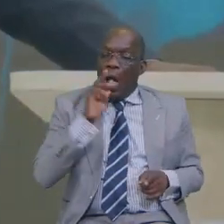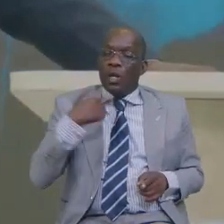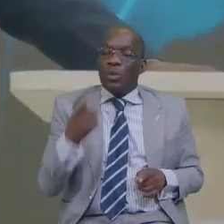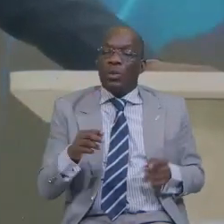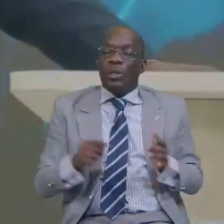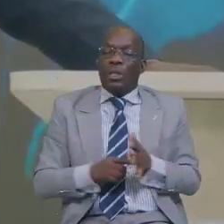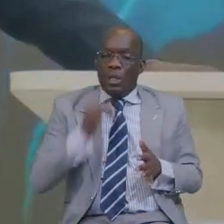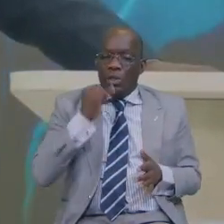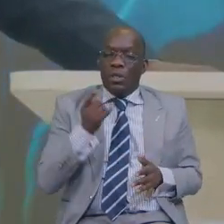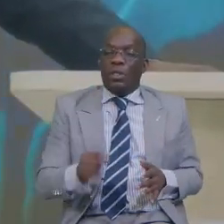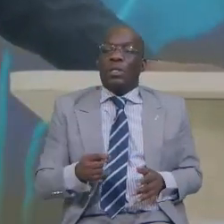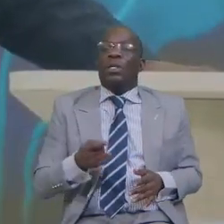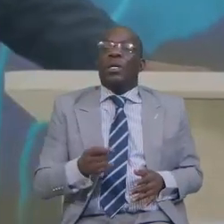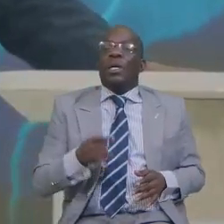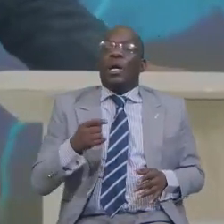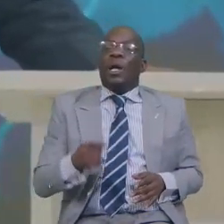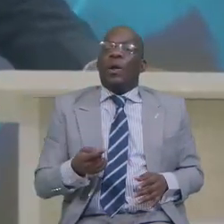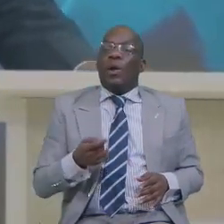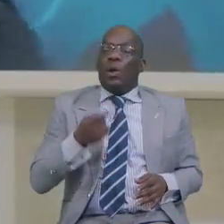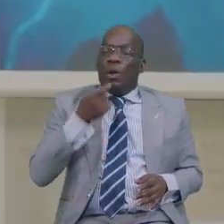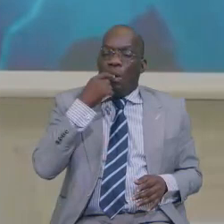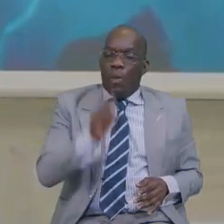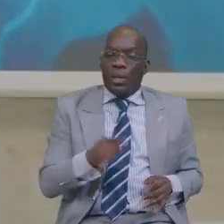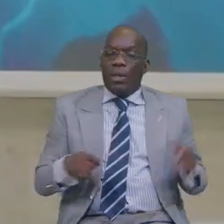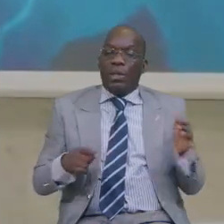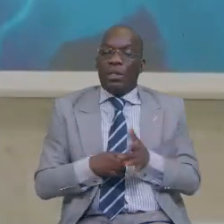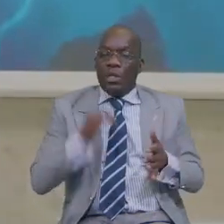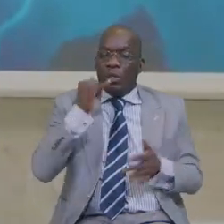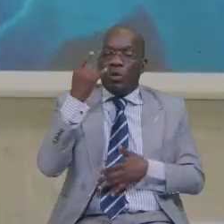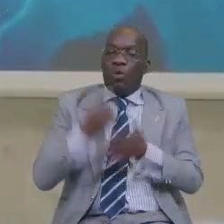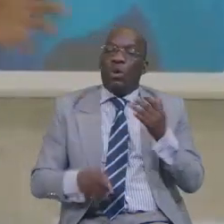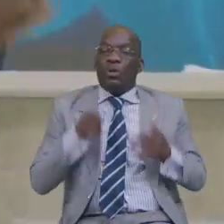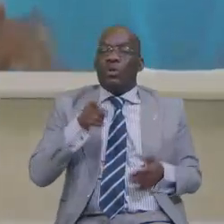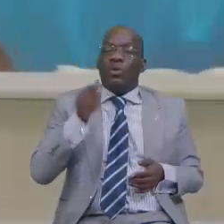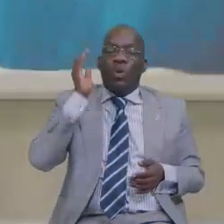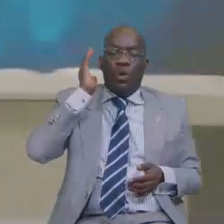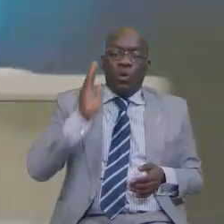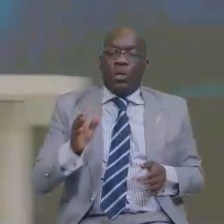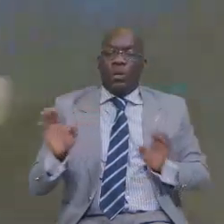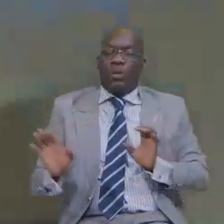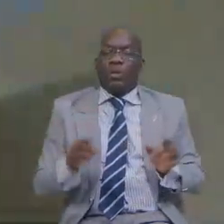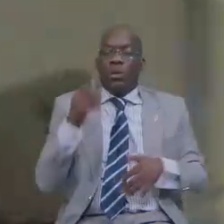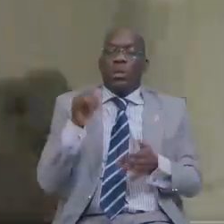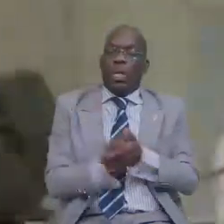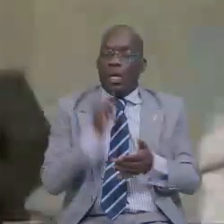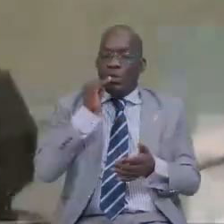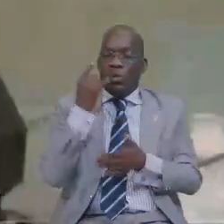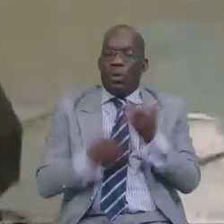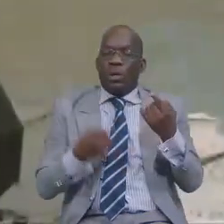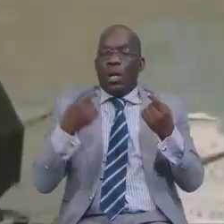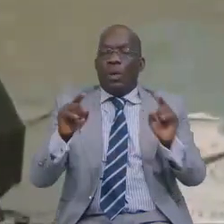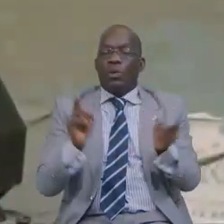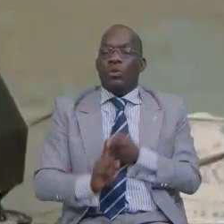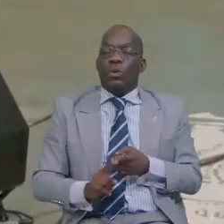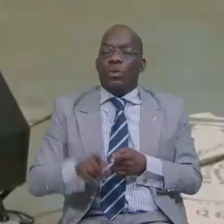the compelling commission. This is what you are to do. And that's what happened to Peter. He was